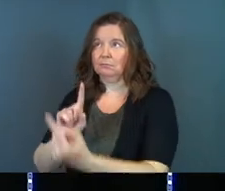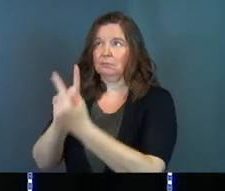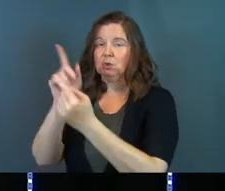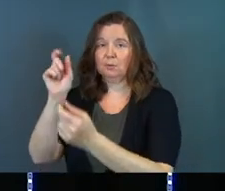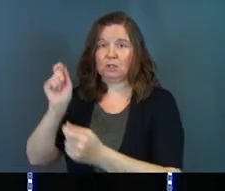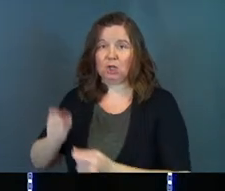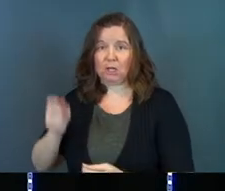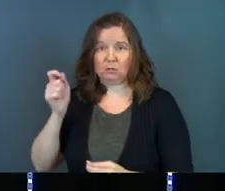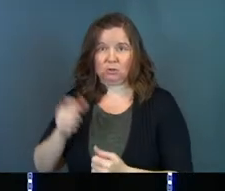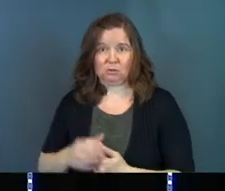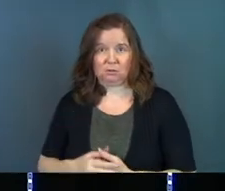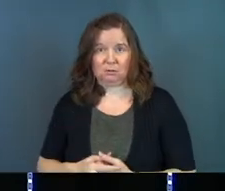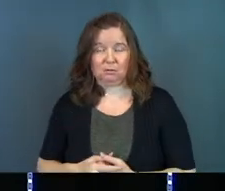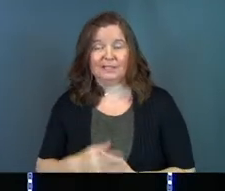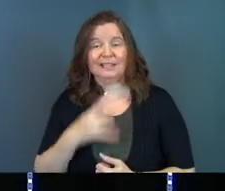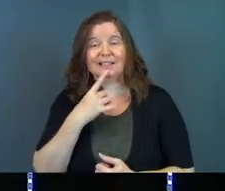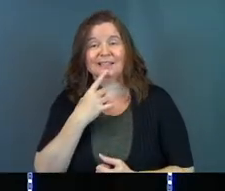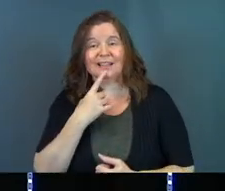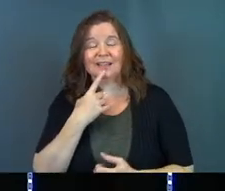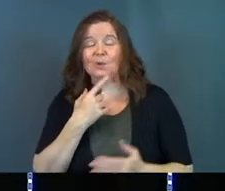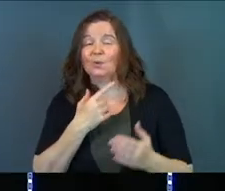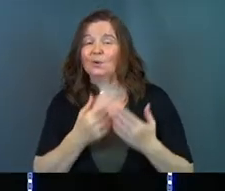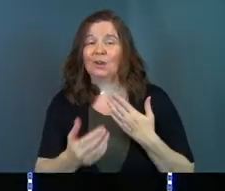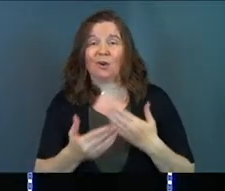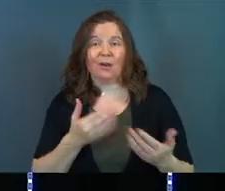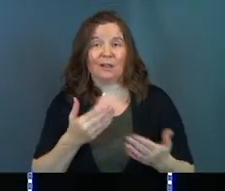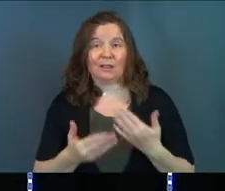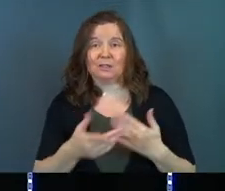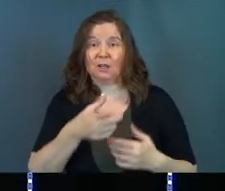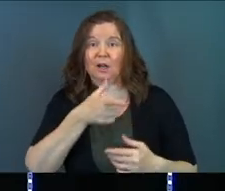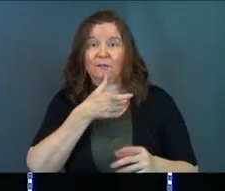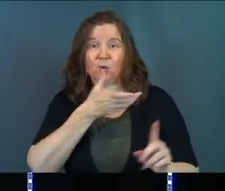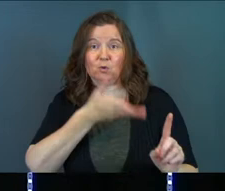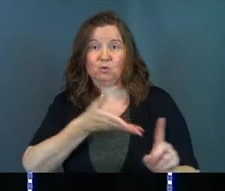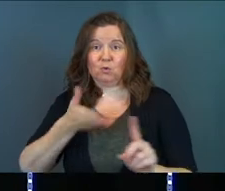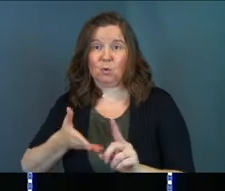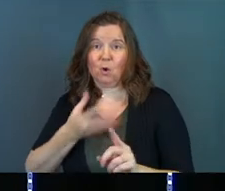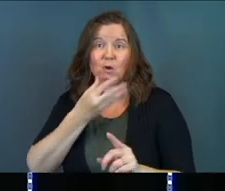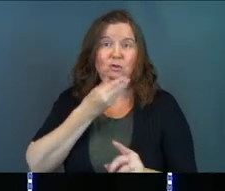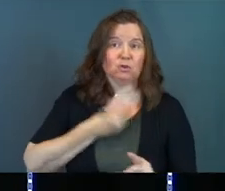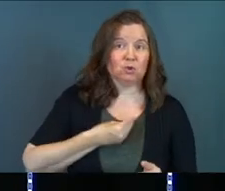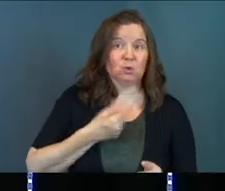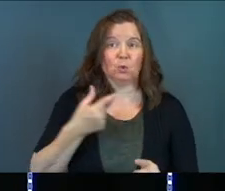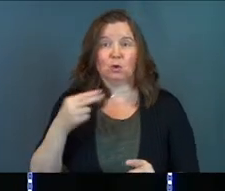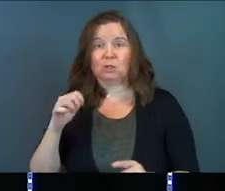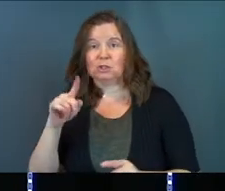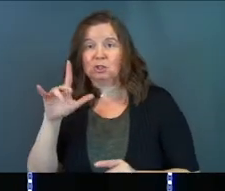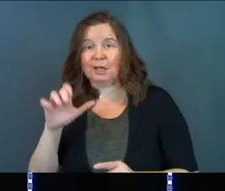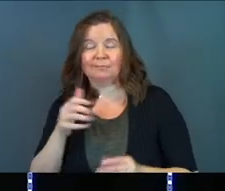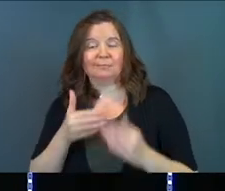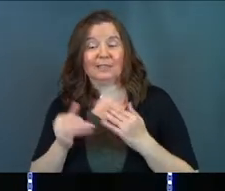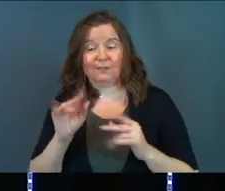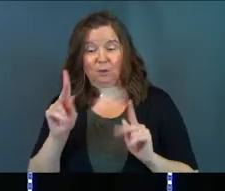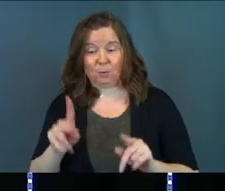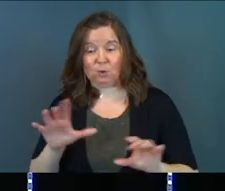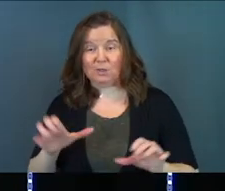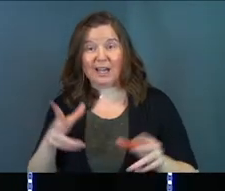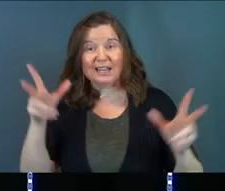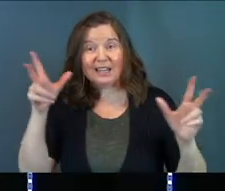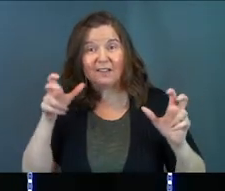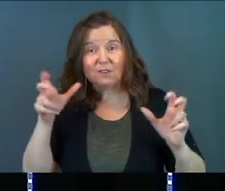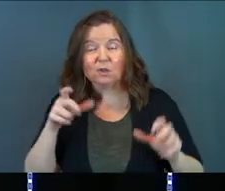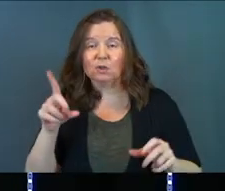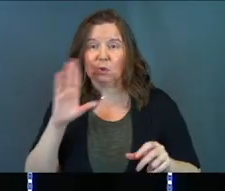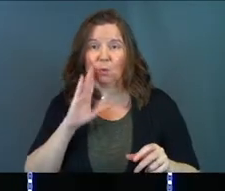judged. He says, regardless of who you are, Jew or Gentile, if you're a person who has done